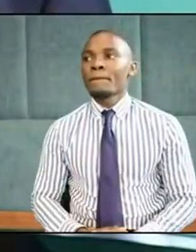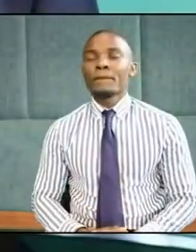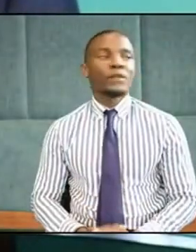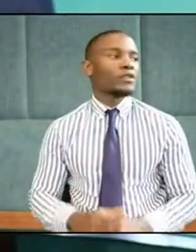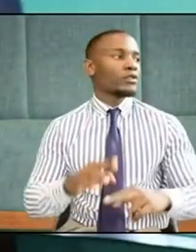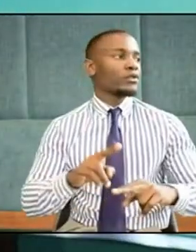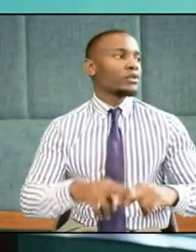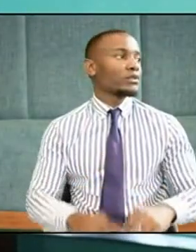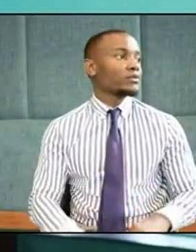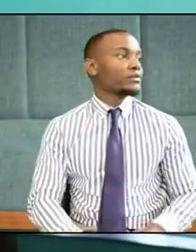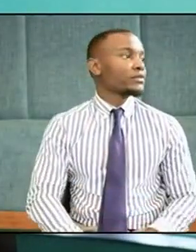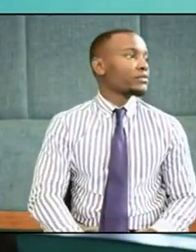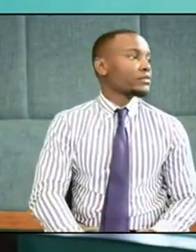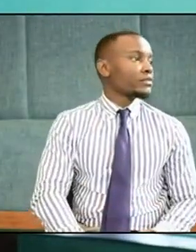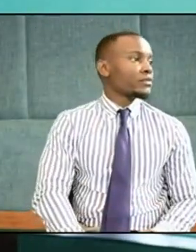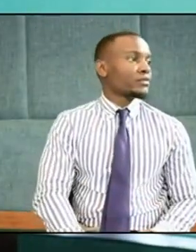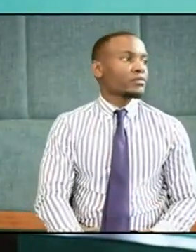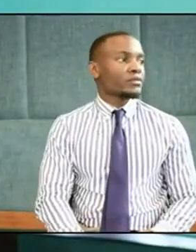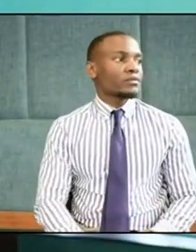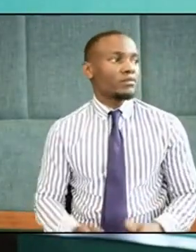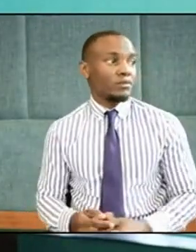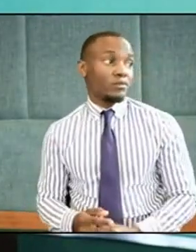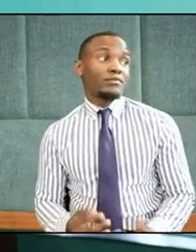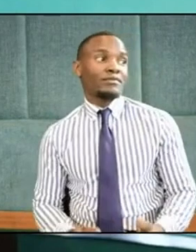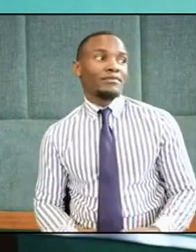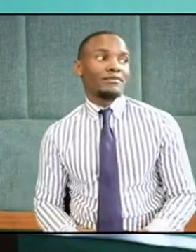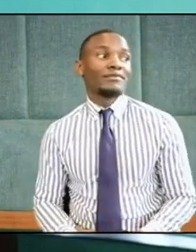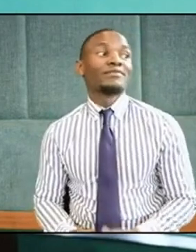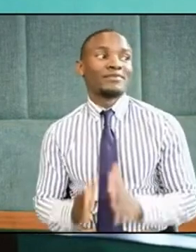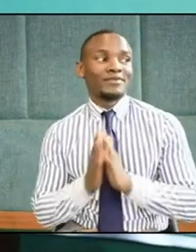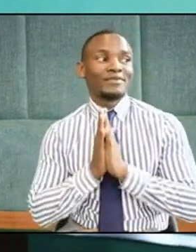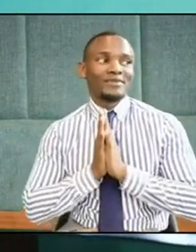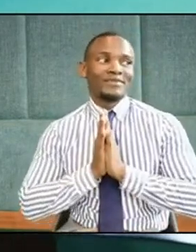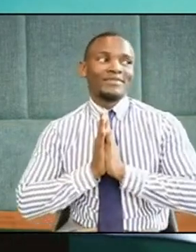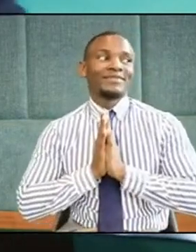be seated. Let's pray.